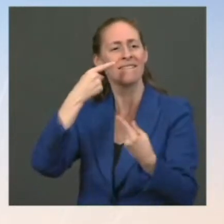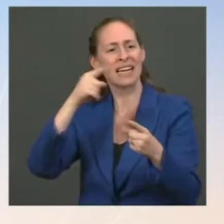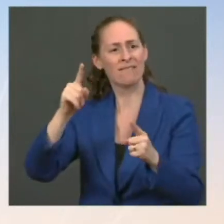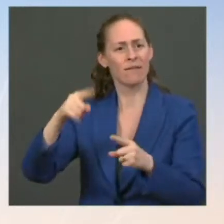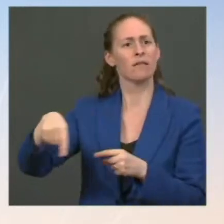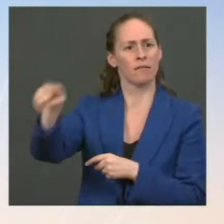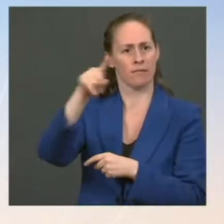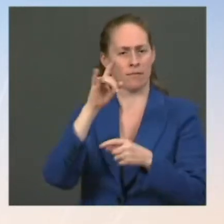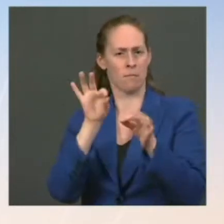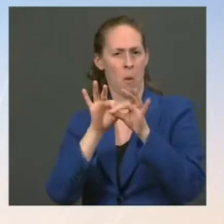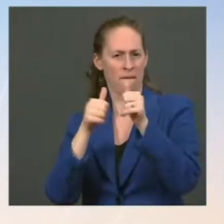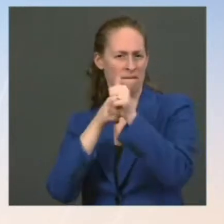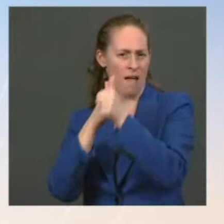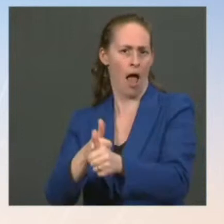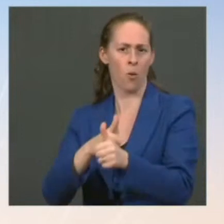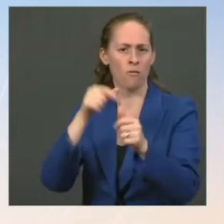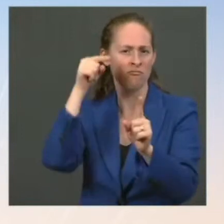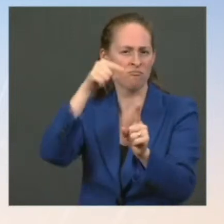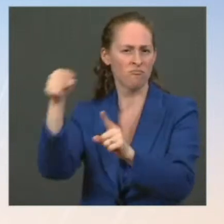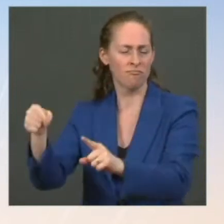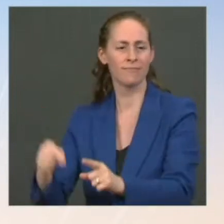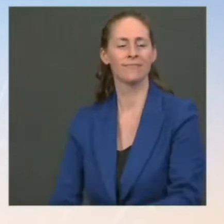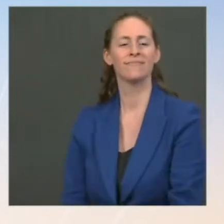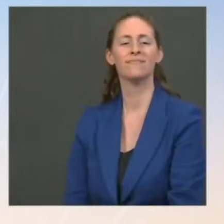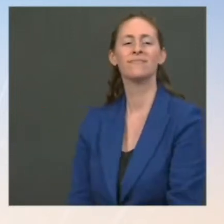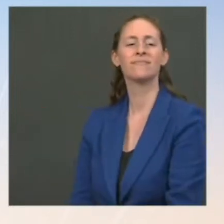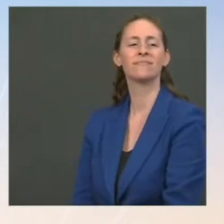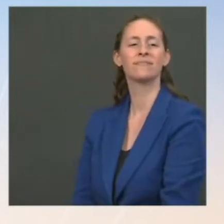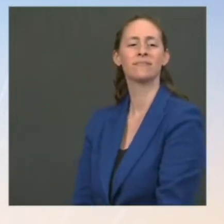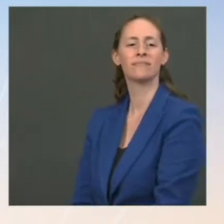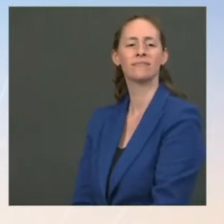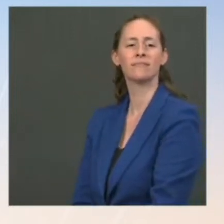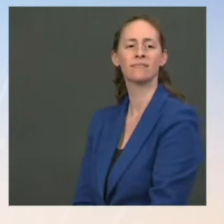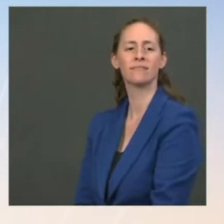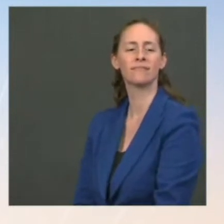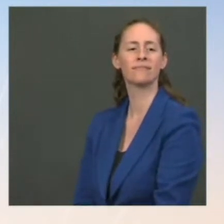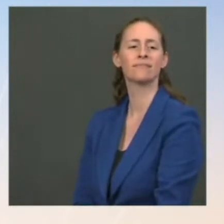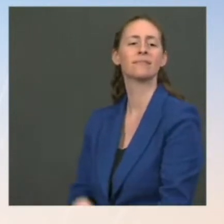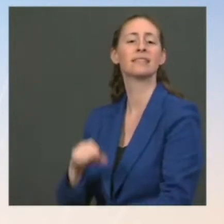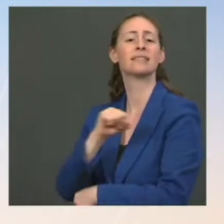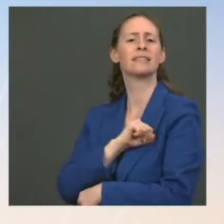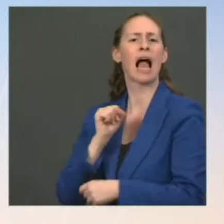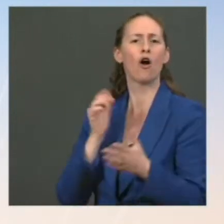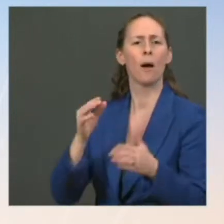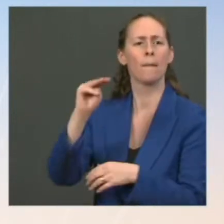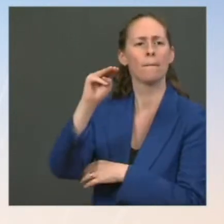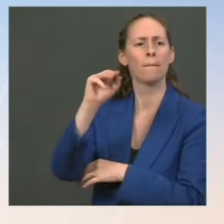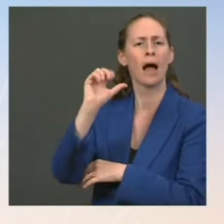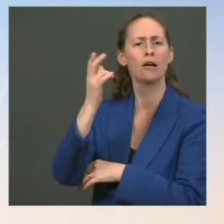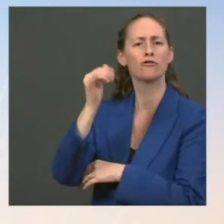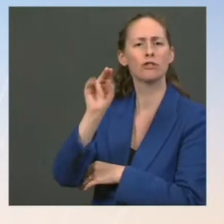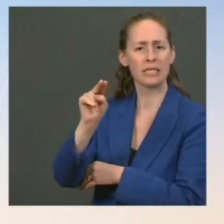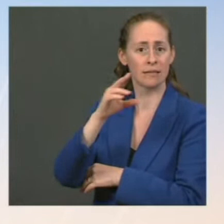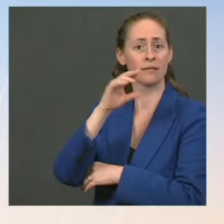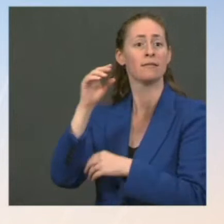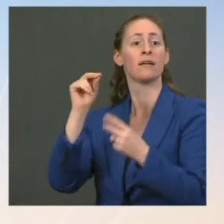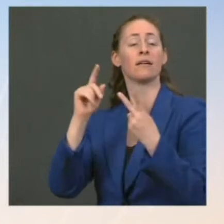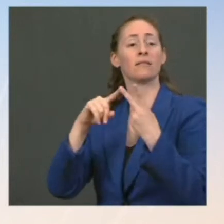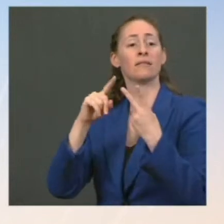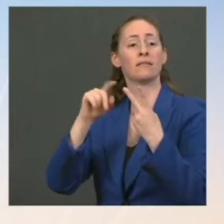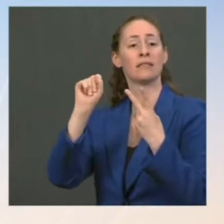Go ahead. Has Senator Manchin or Senator Sinema made clear to the president what their specific demands are for this reconciliation